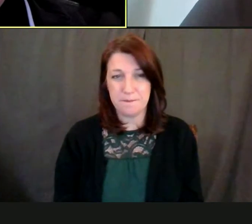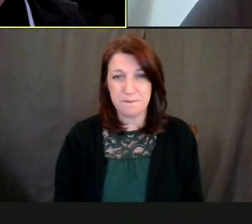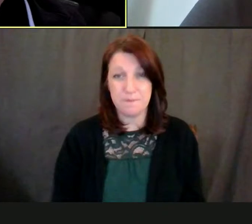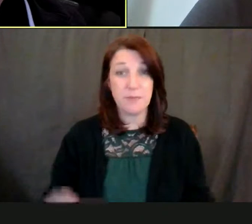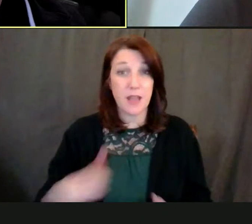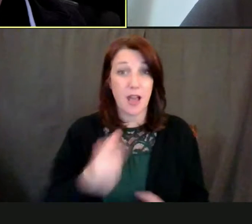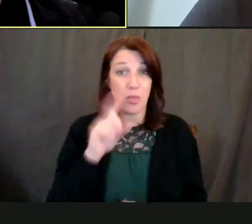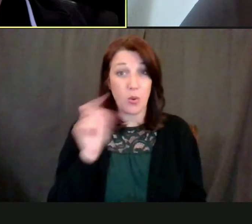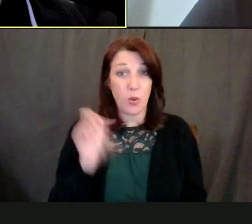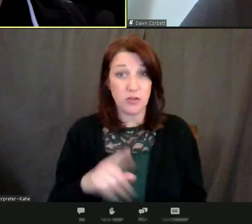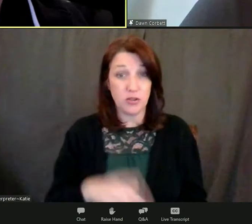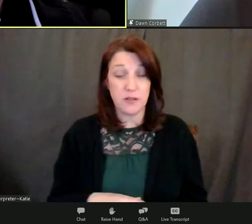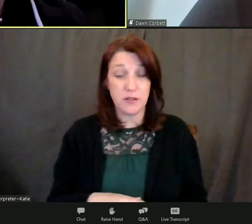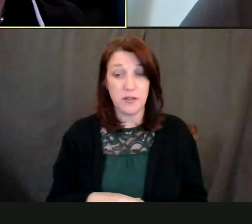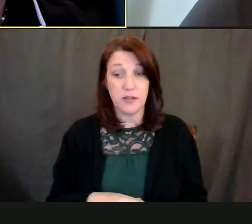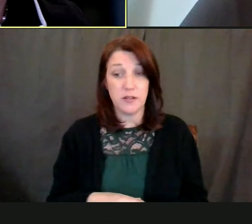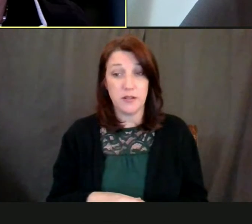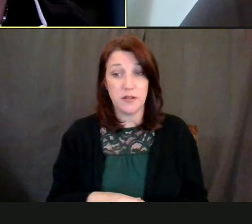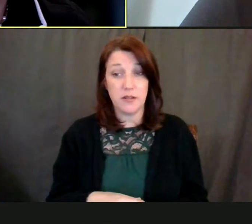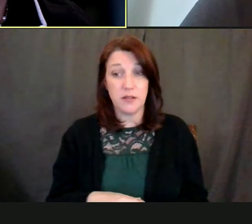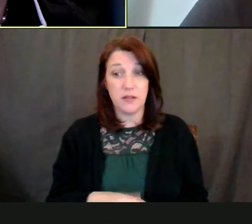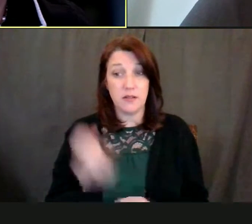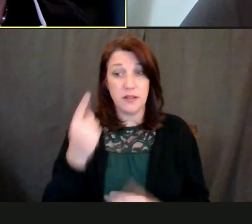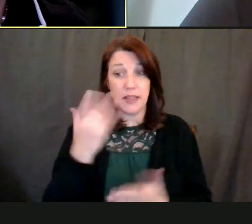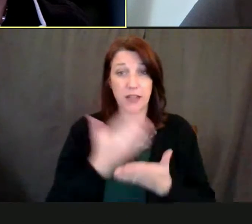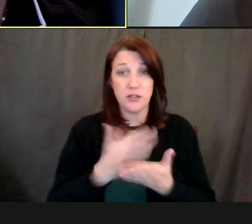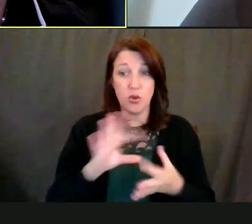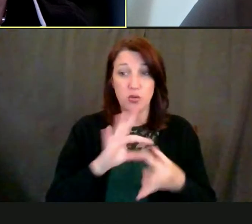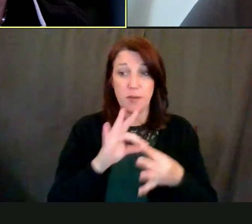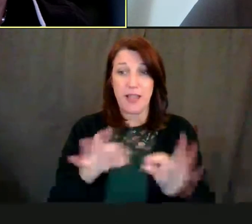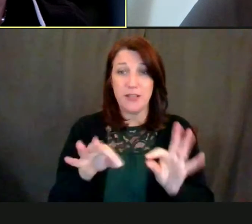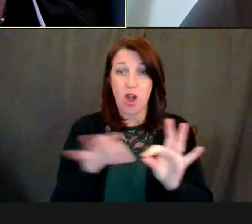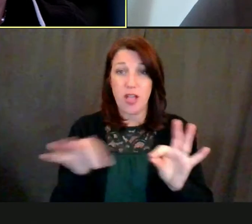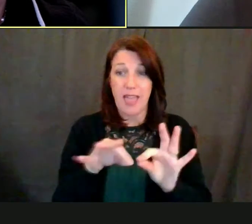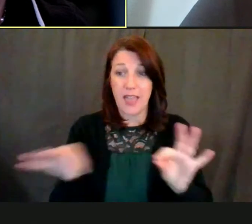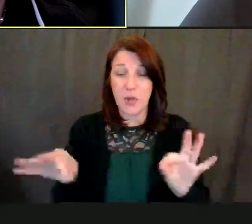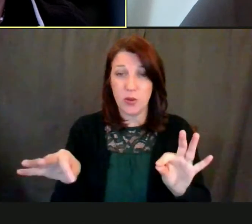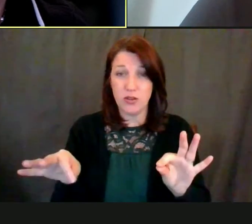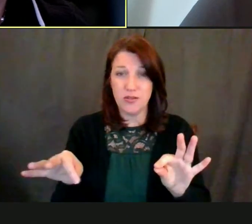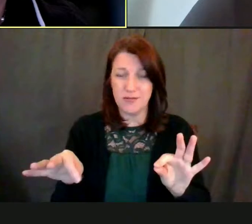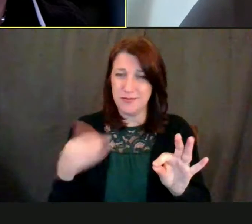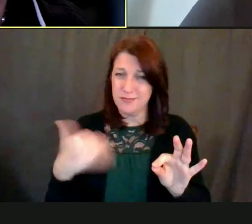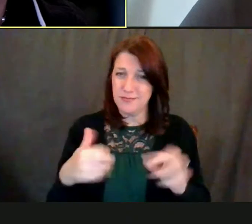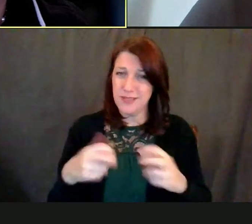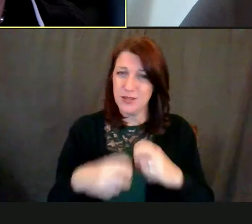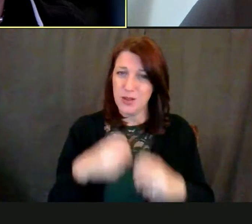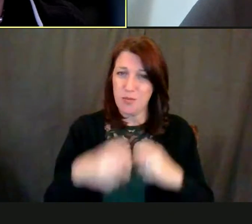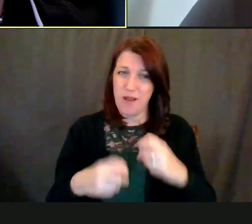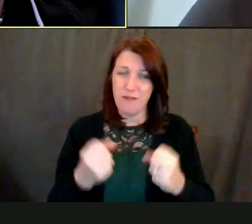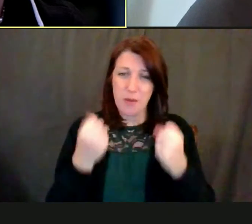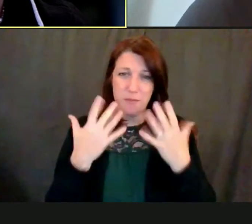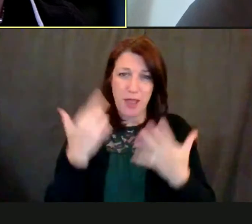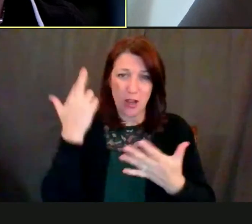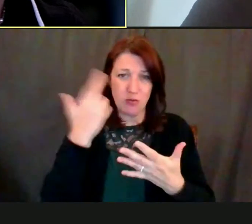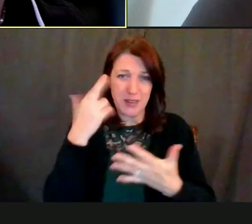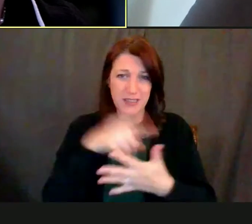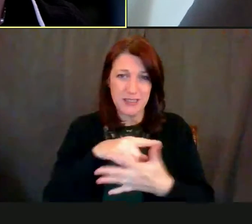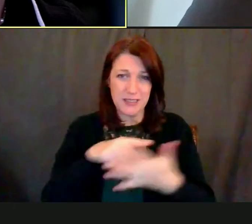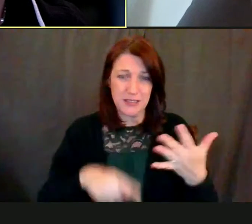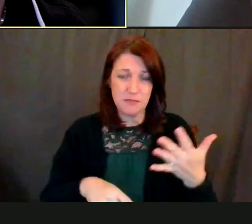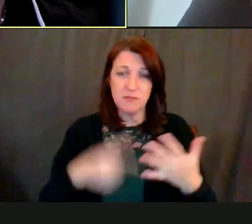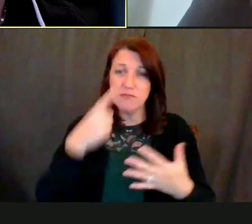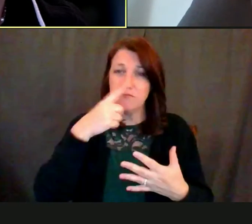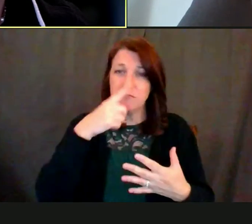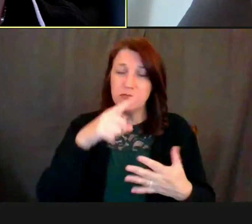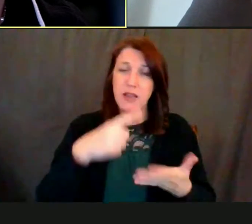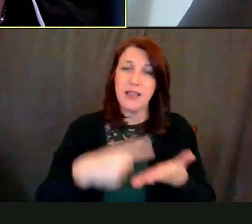Somebody has written that exclusion based on language is problematic for a number of reasons. Can you